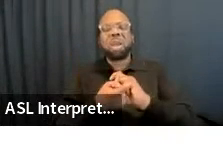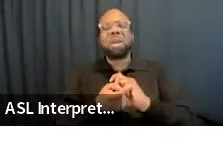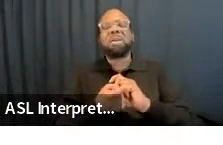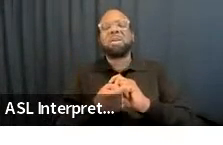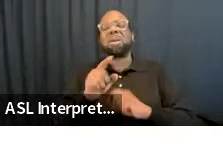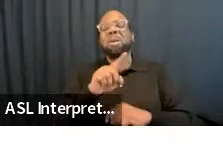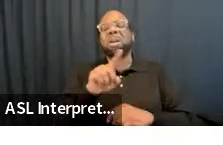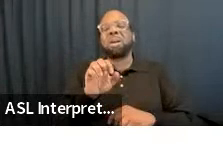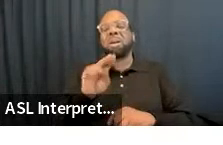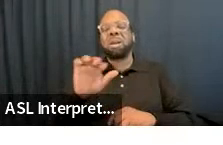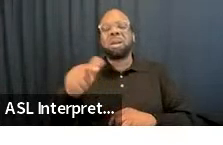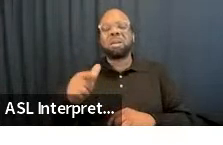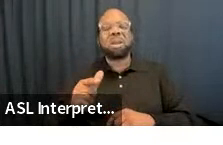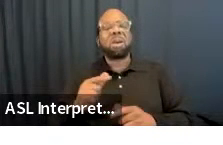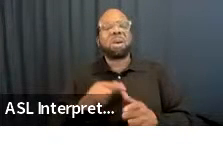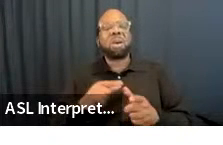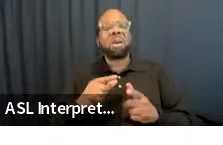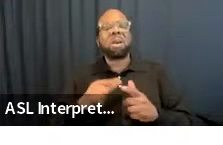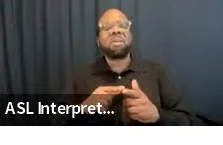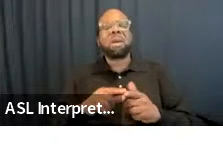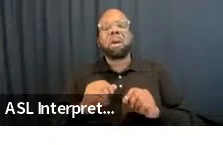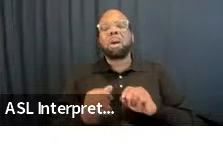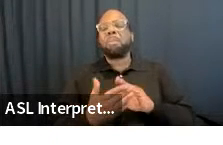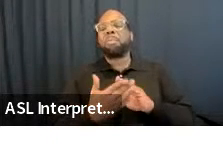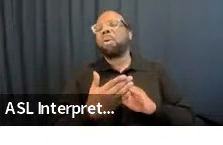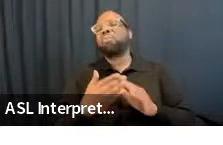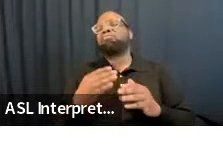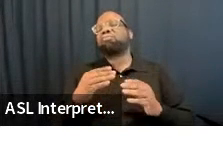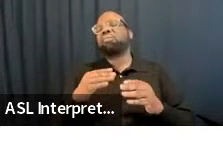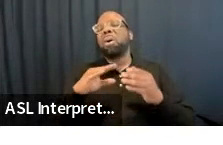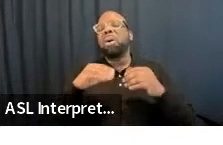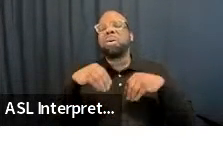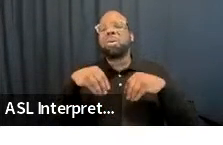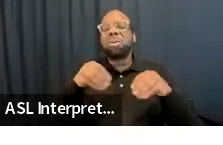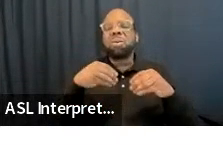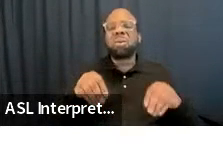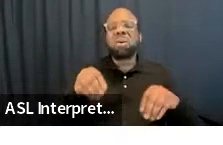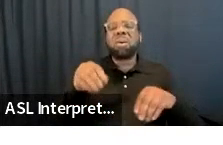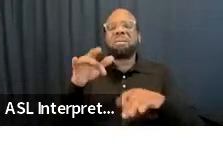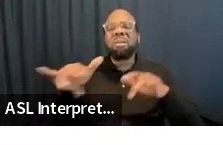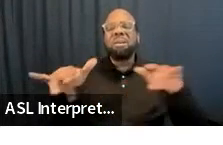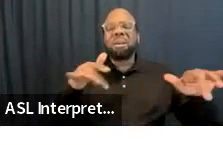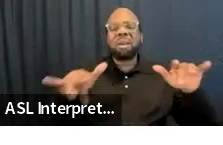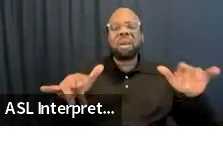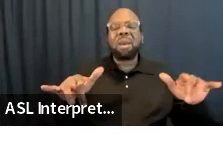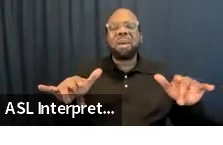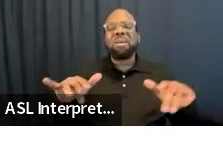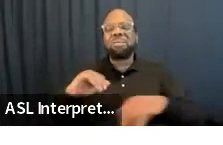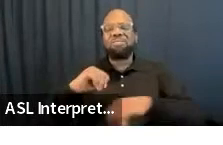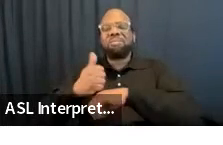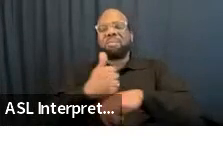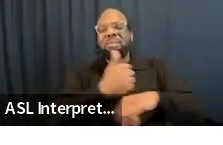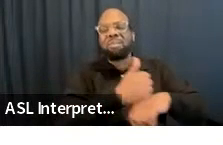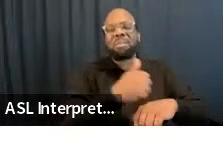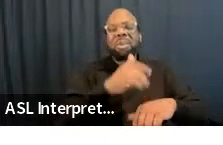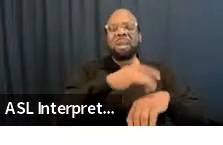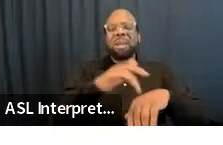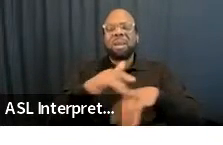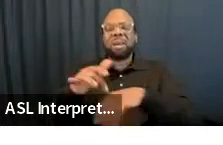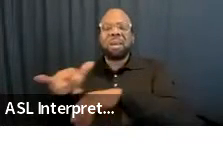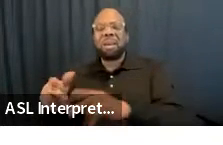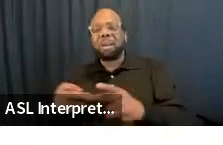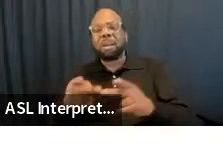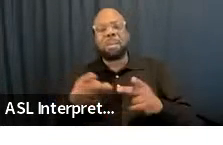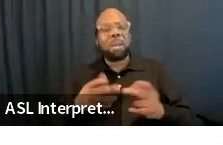and combat storefront vacancy by making it easier to fill empty space. Second, we want to support business and